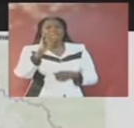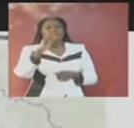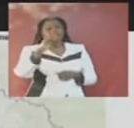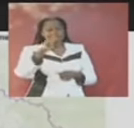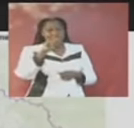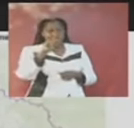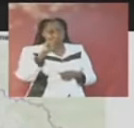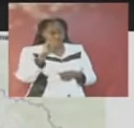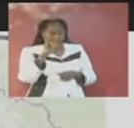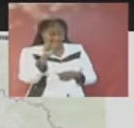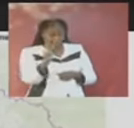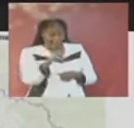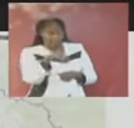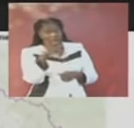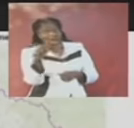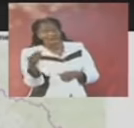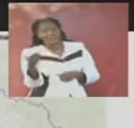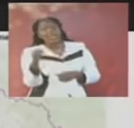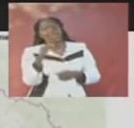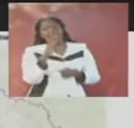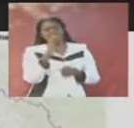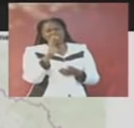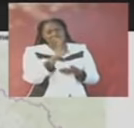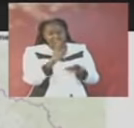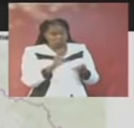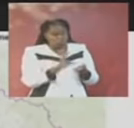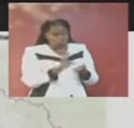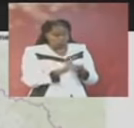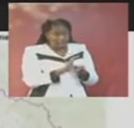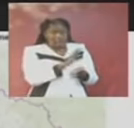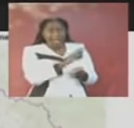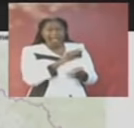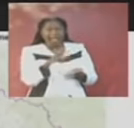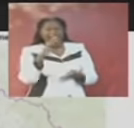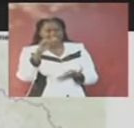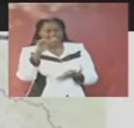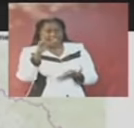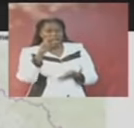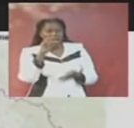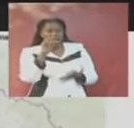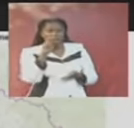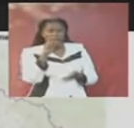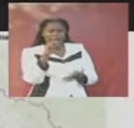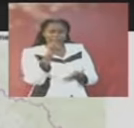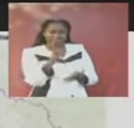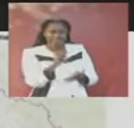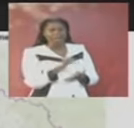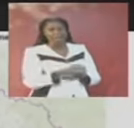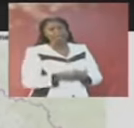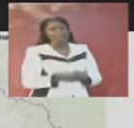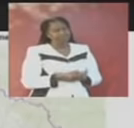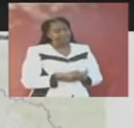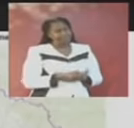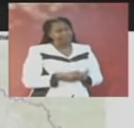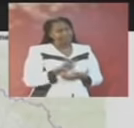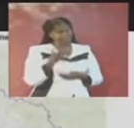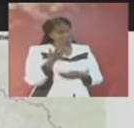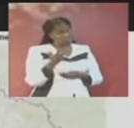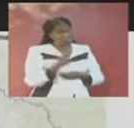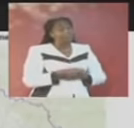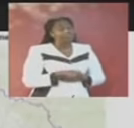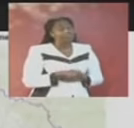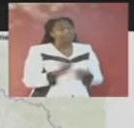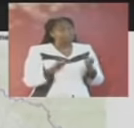being County St. George Central and County Caroni. The map on the left provides us with Phase 2